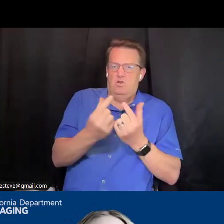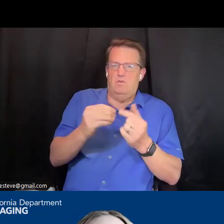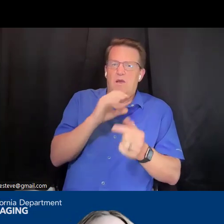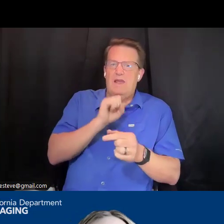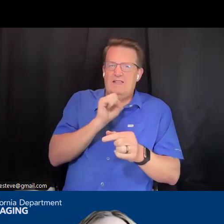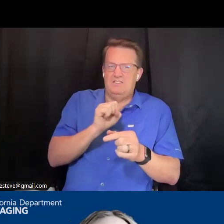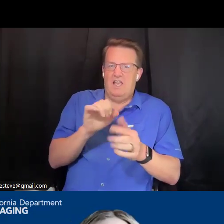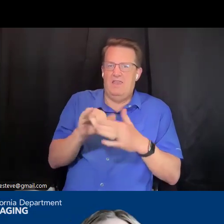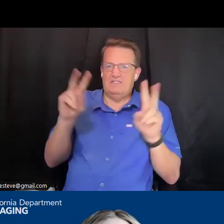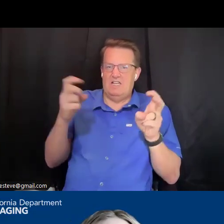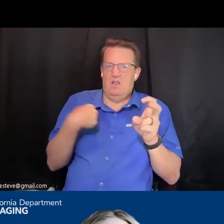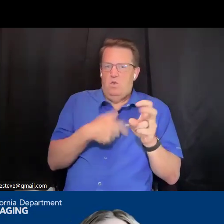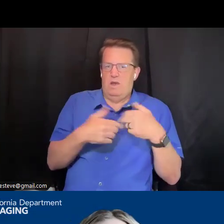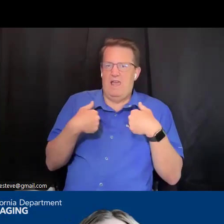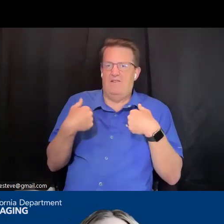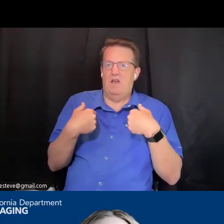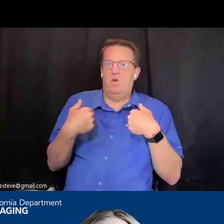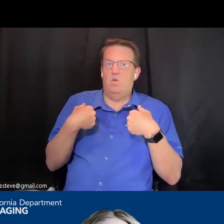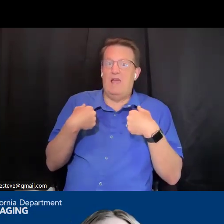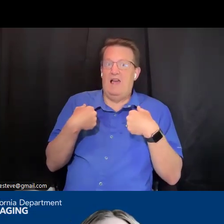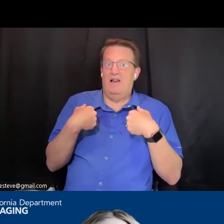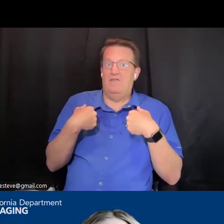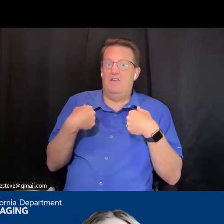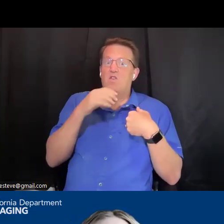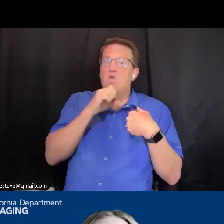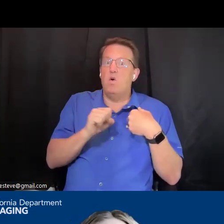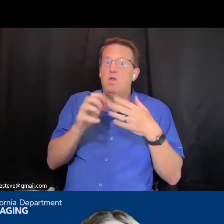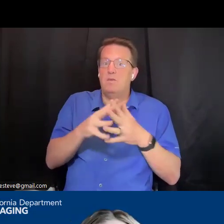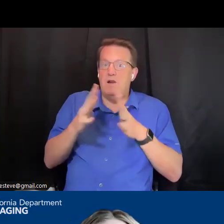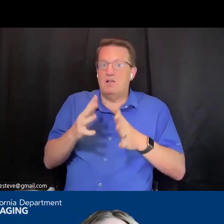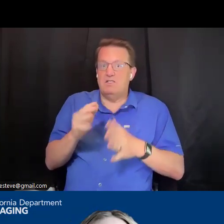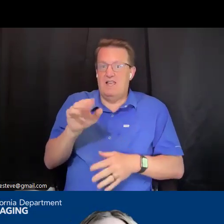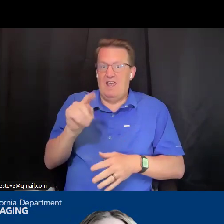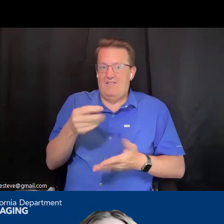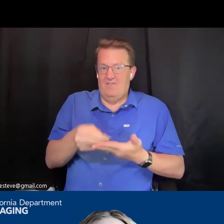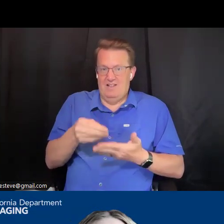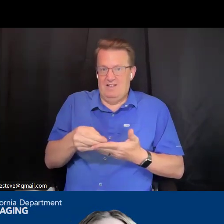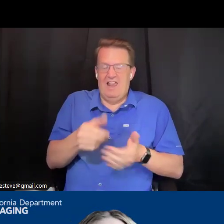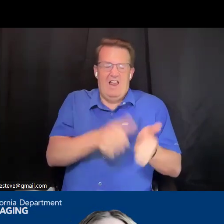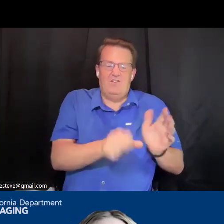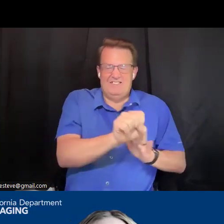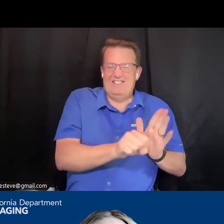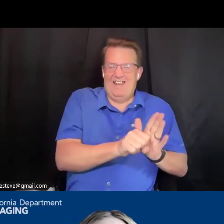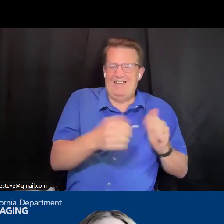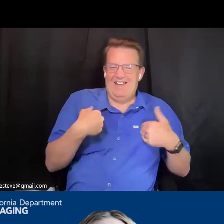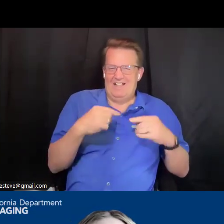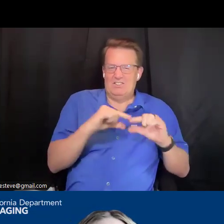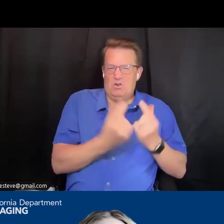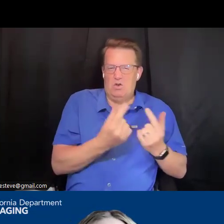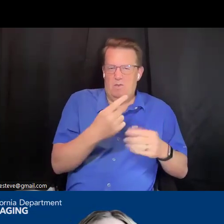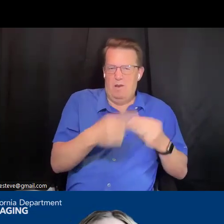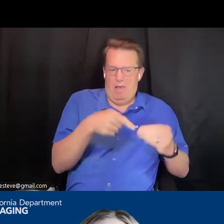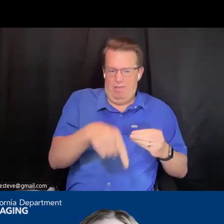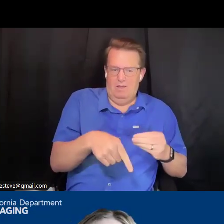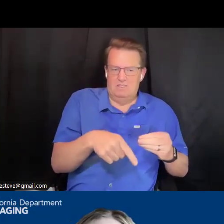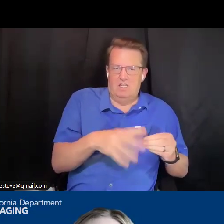allocate the Older Americans Act funding for the state of California. Every state has a State Unit on Aging that has this